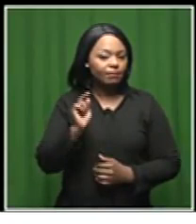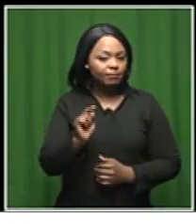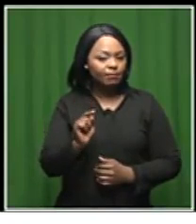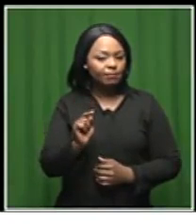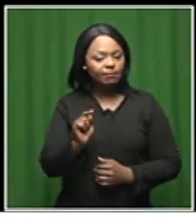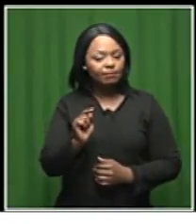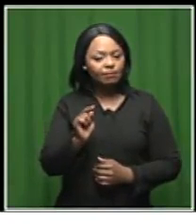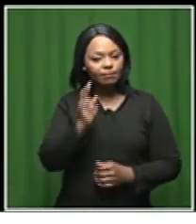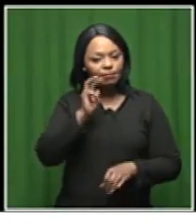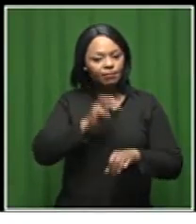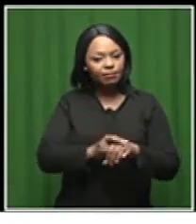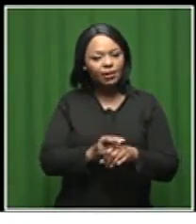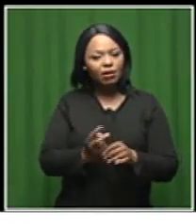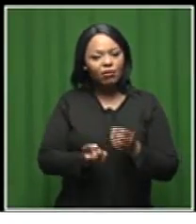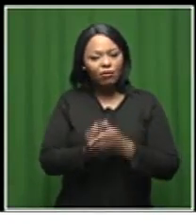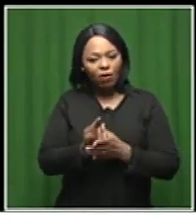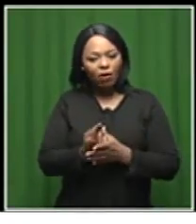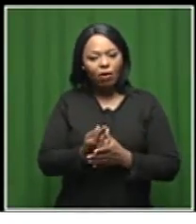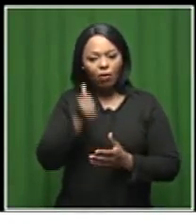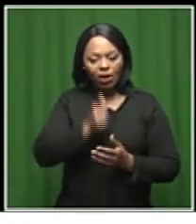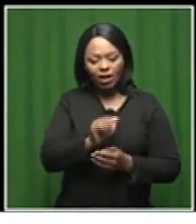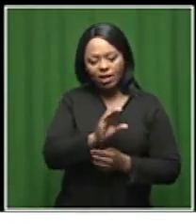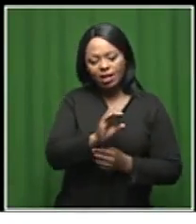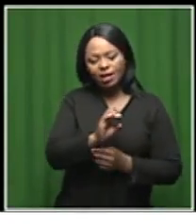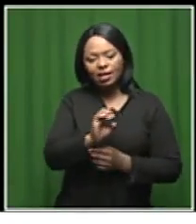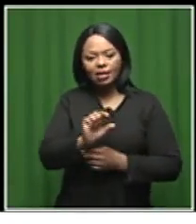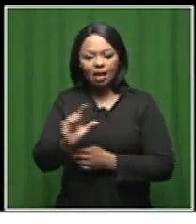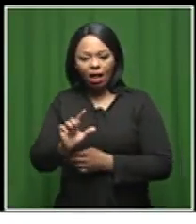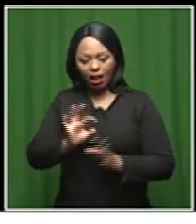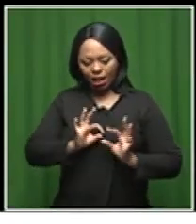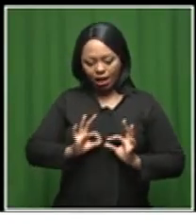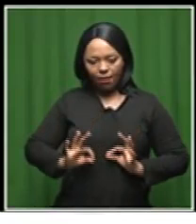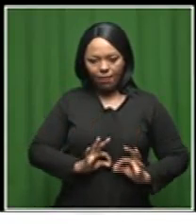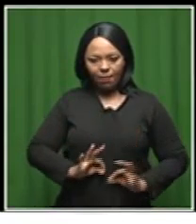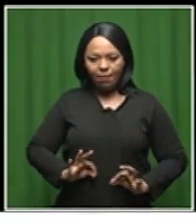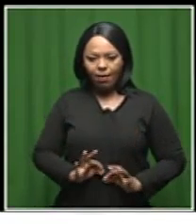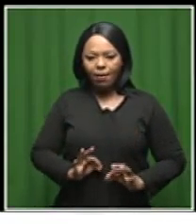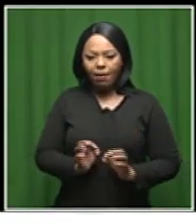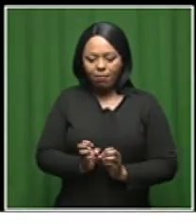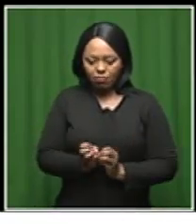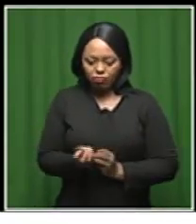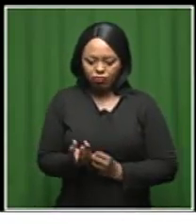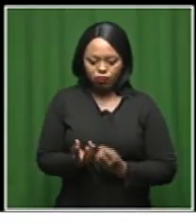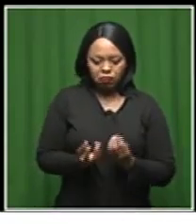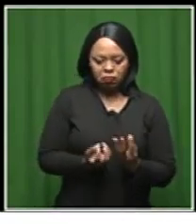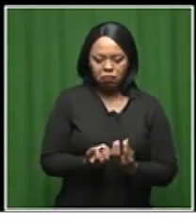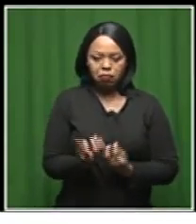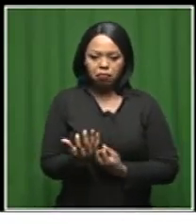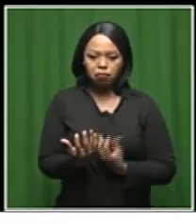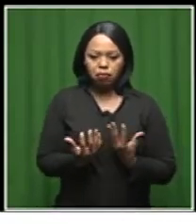or growth of cells that unfortunately are useless from the functional point of